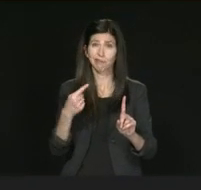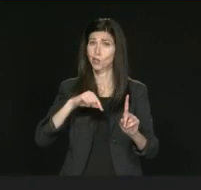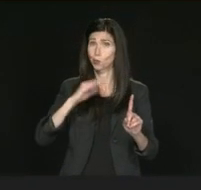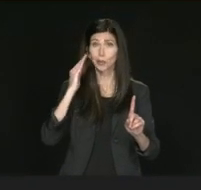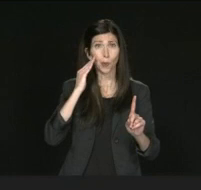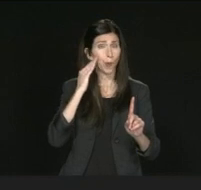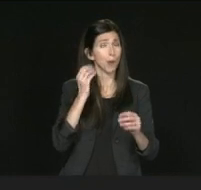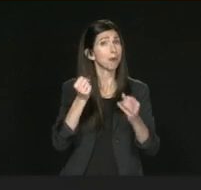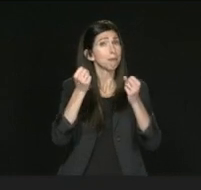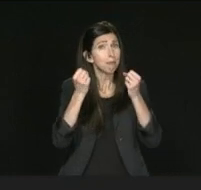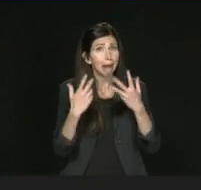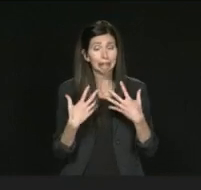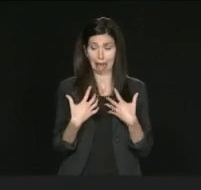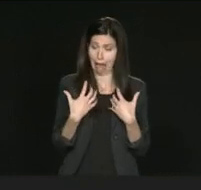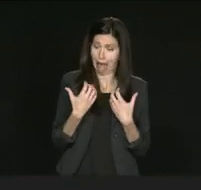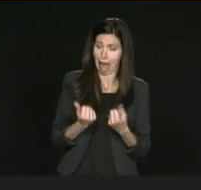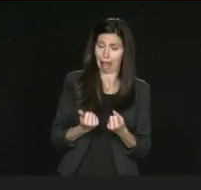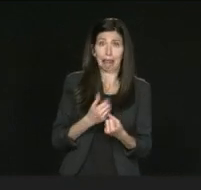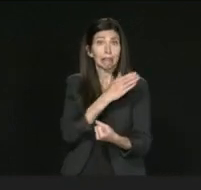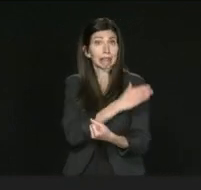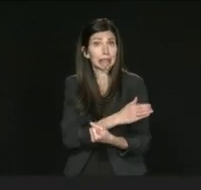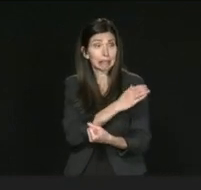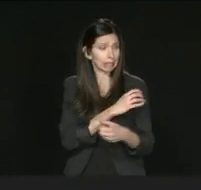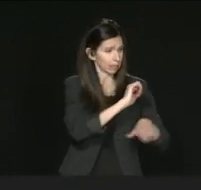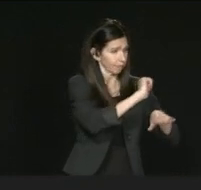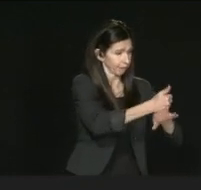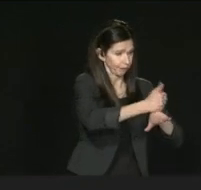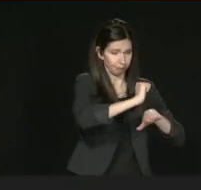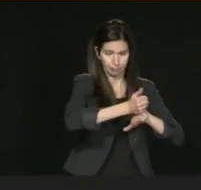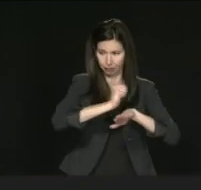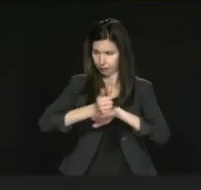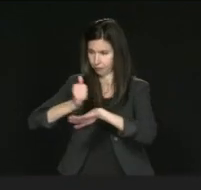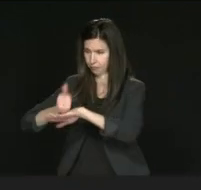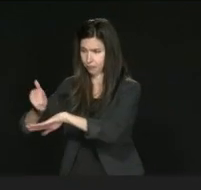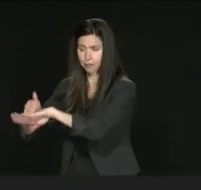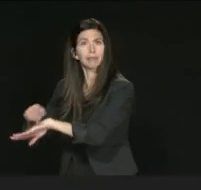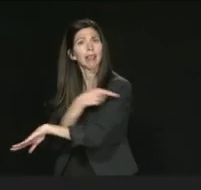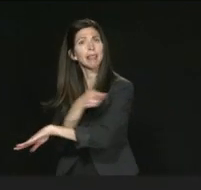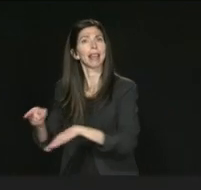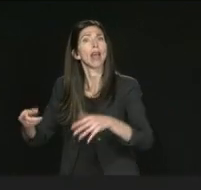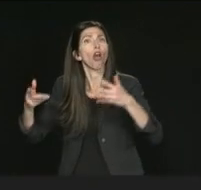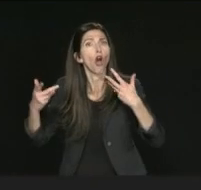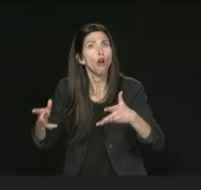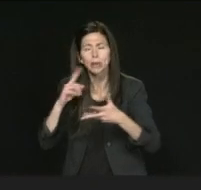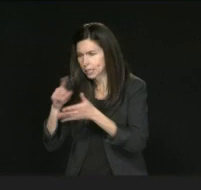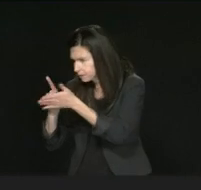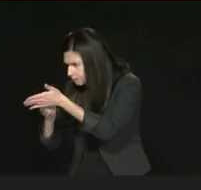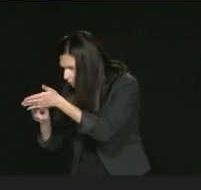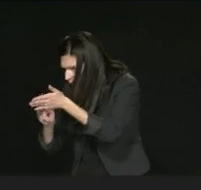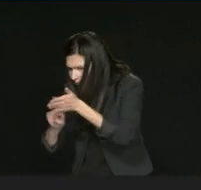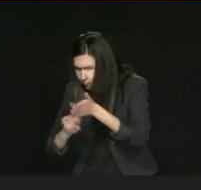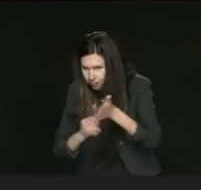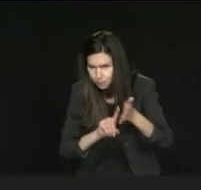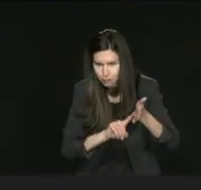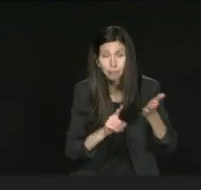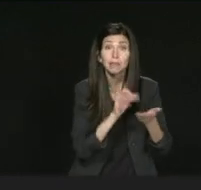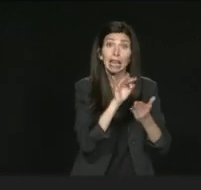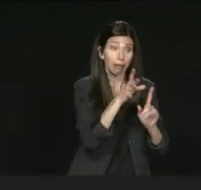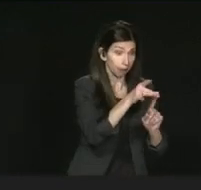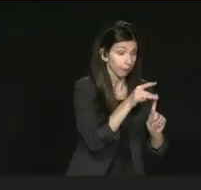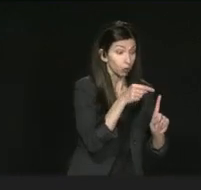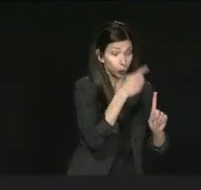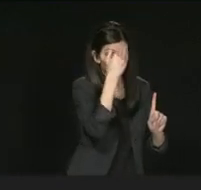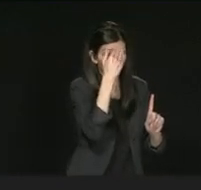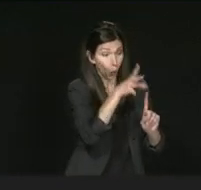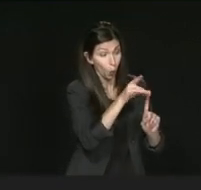if needed, we can help with increasing contact tracing capacity. So that means trained people who can also